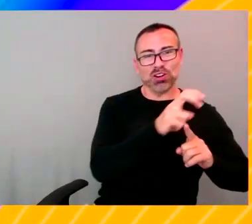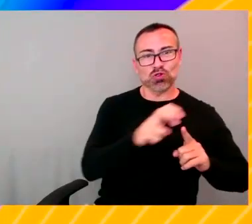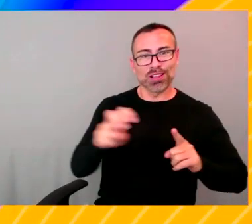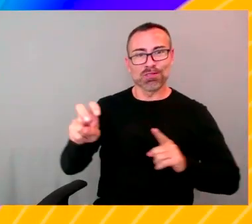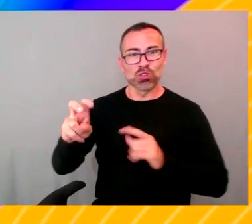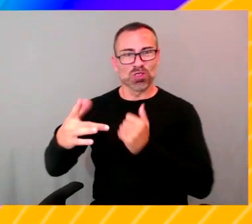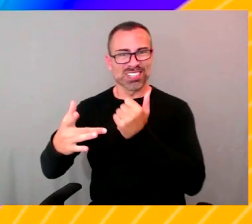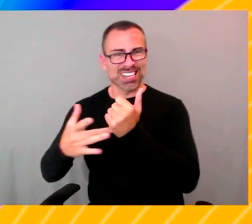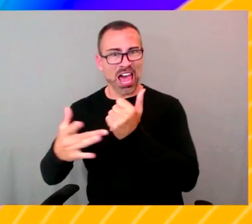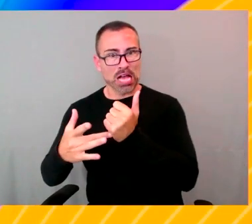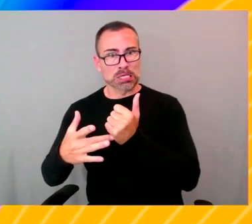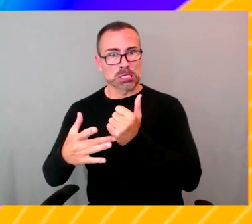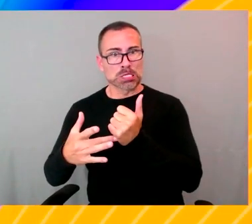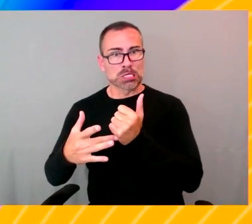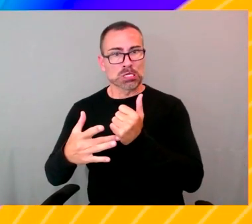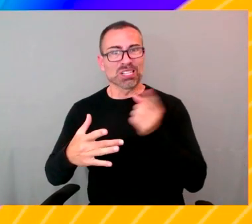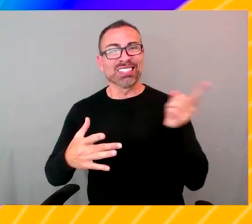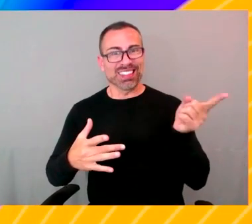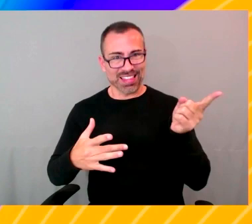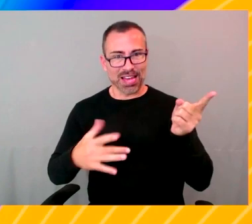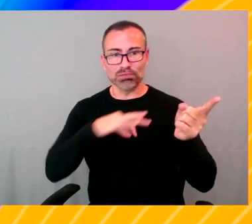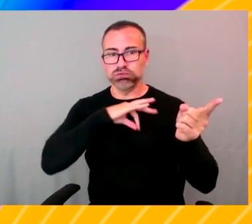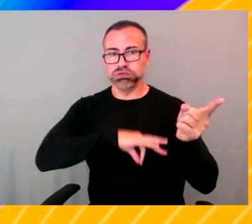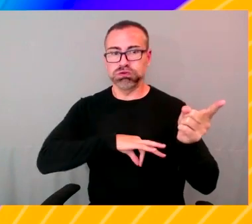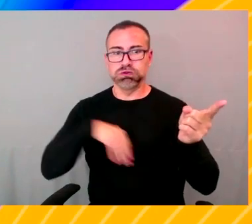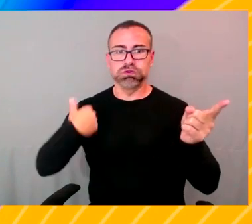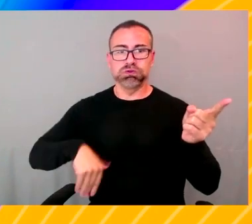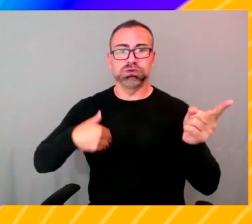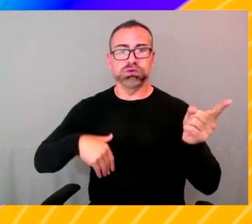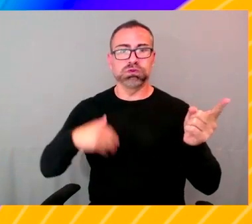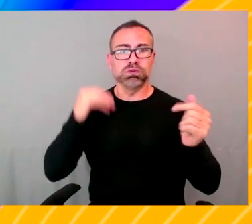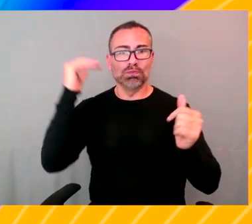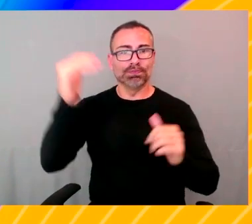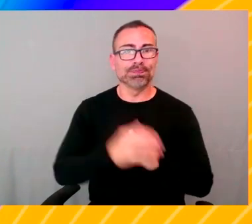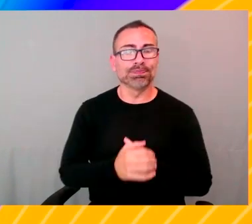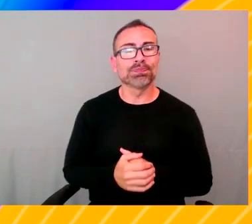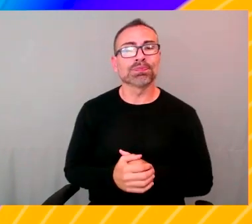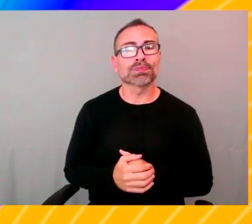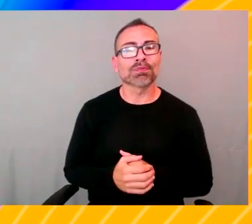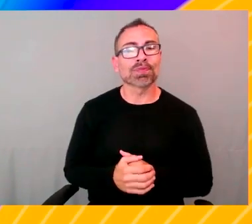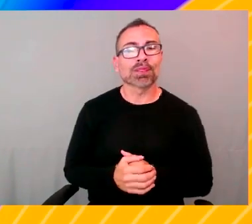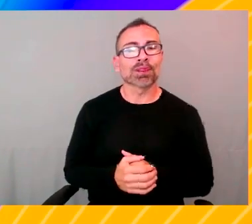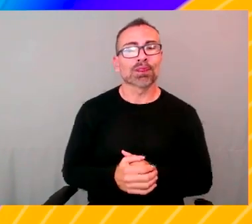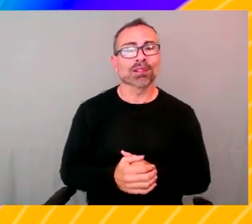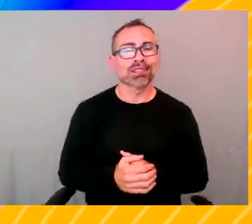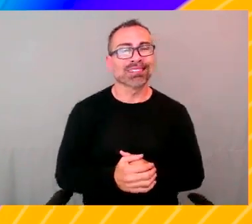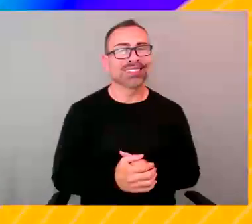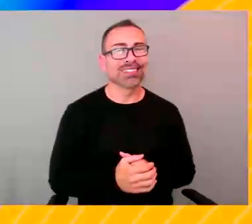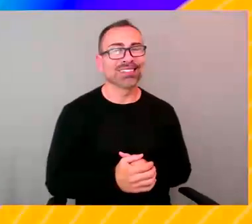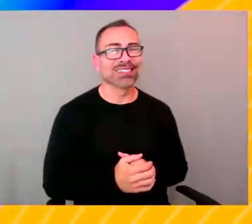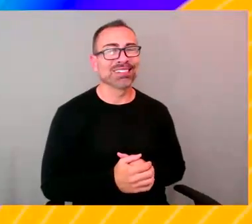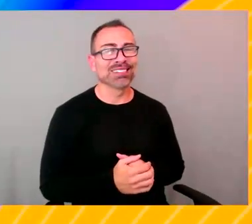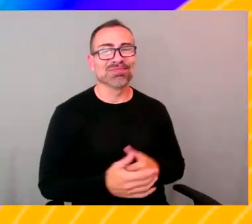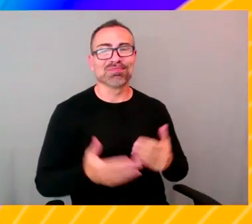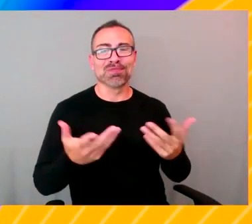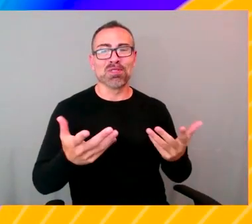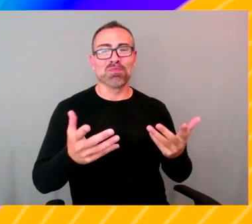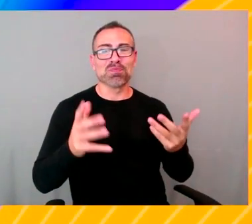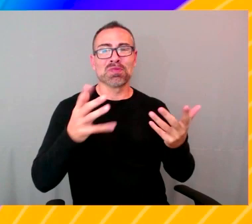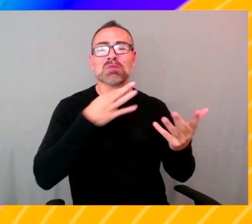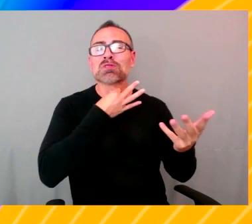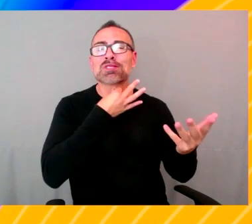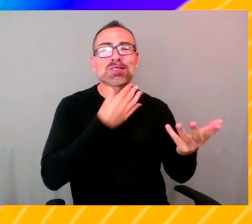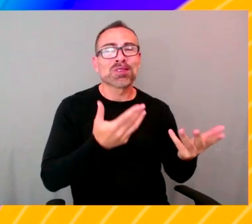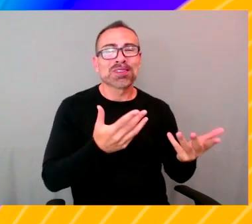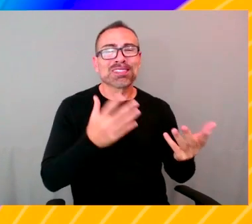Um, Great. So, what do you want to leave us with? So, more scalable, better